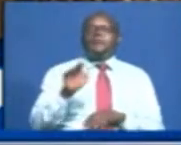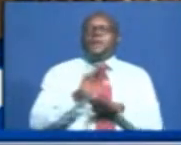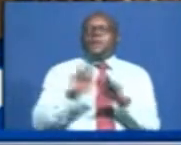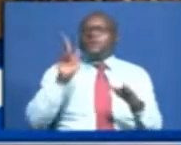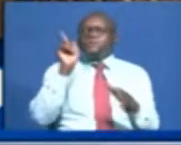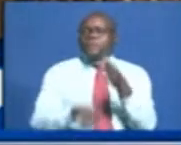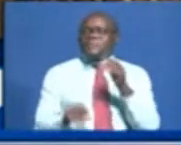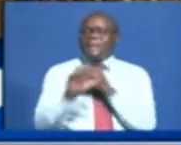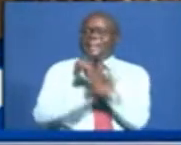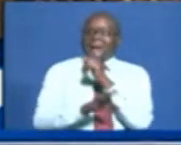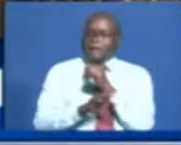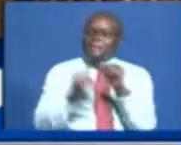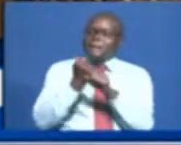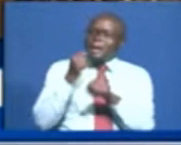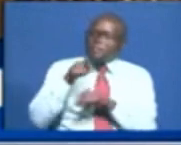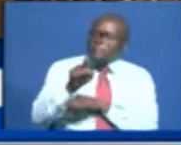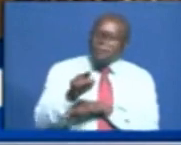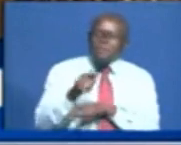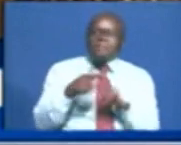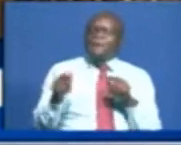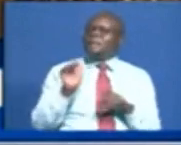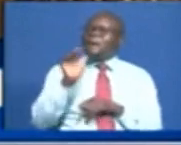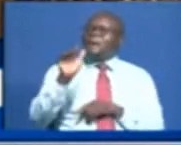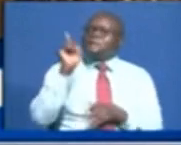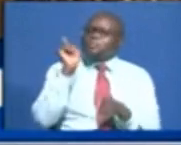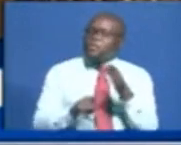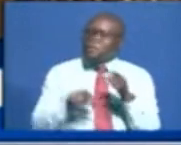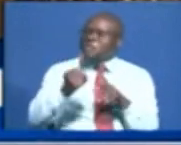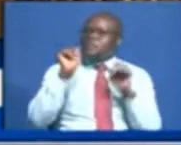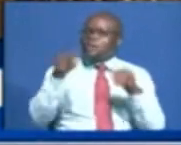country can do for you.